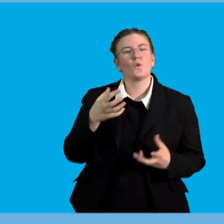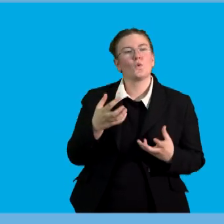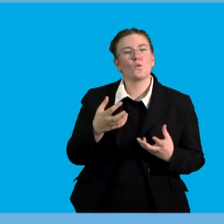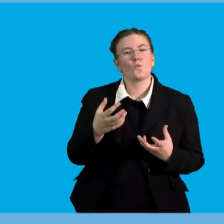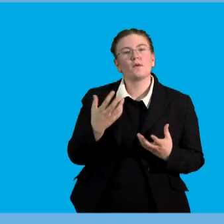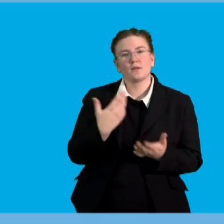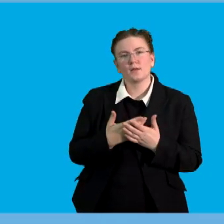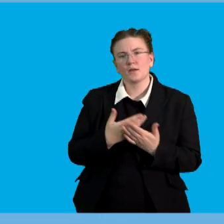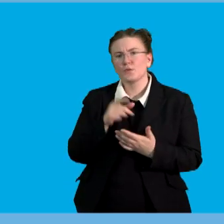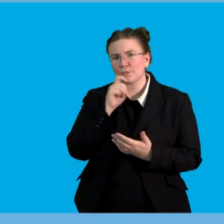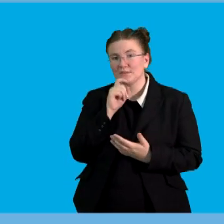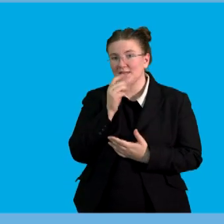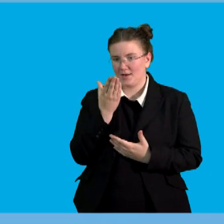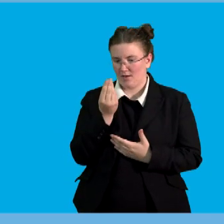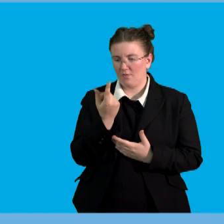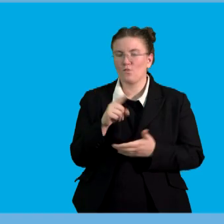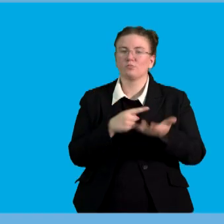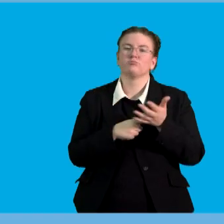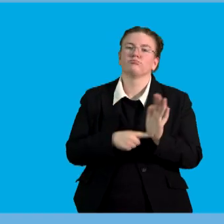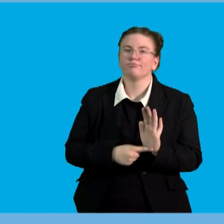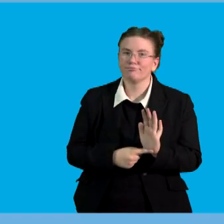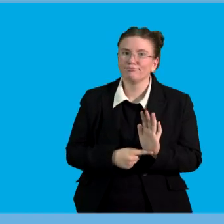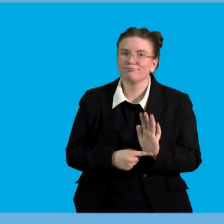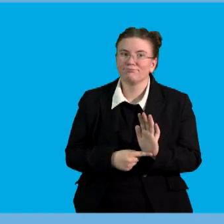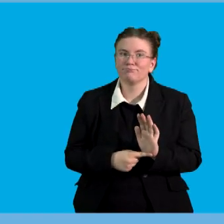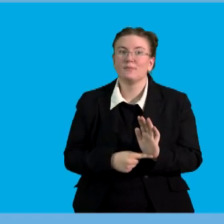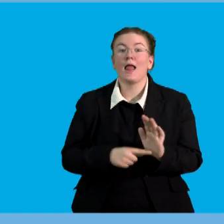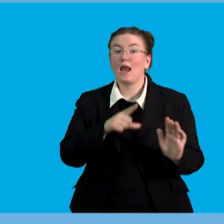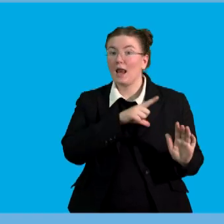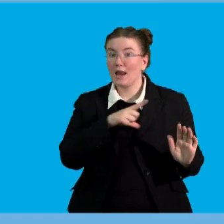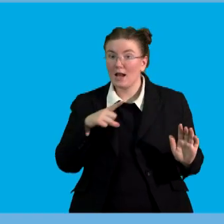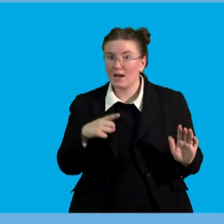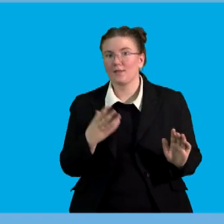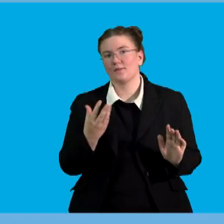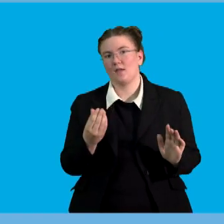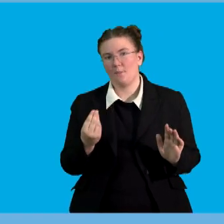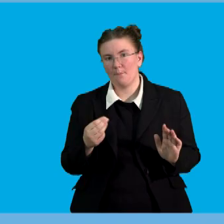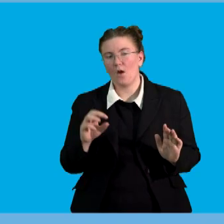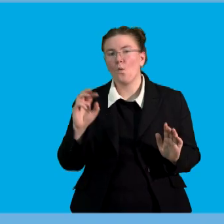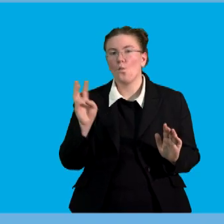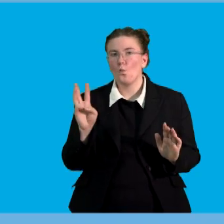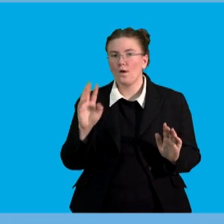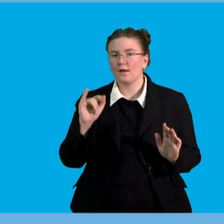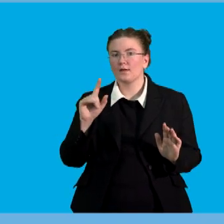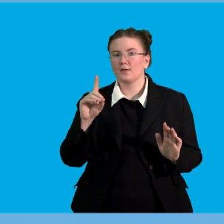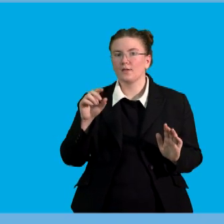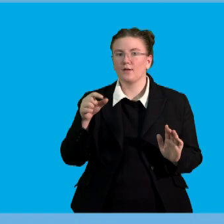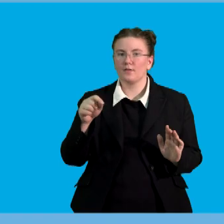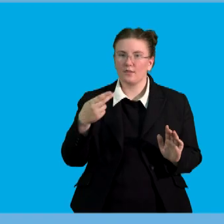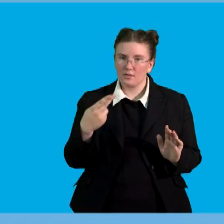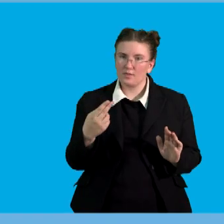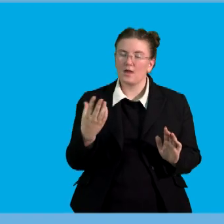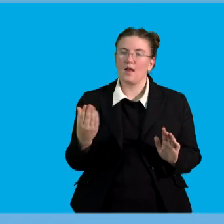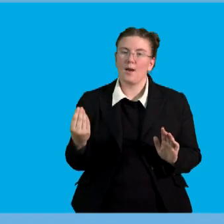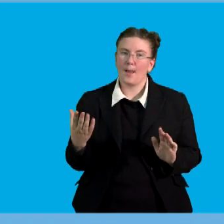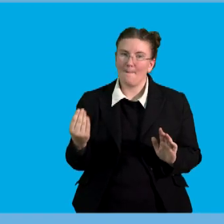be expressed in terms of numbers. The length in terms of numbers, the width in terms of numbers, and also the height in terms of numbers. It just so